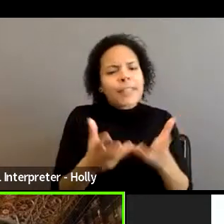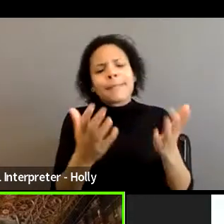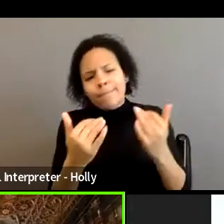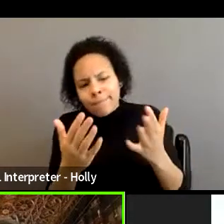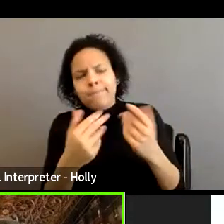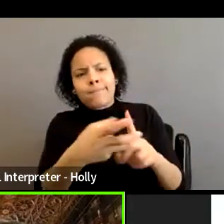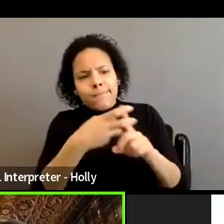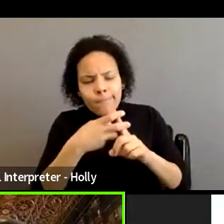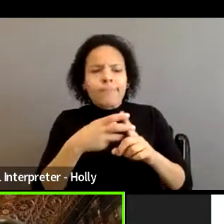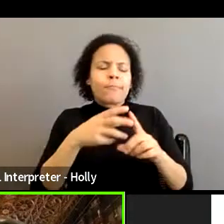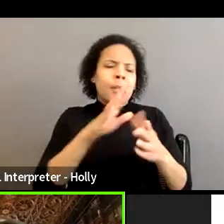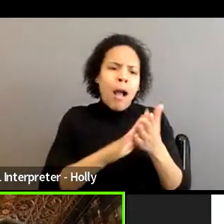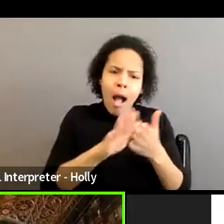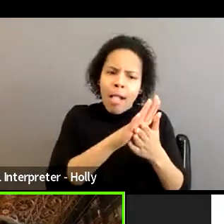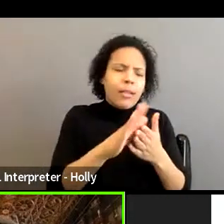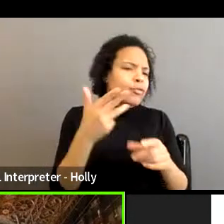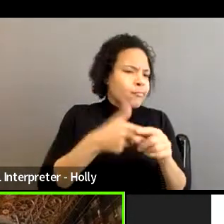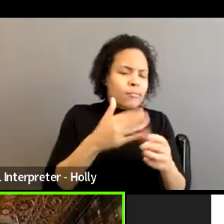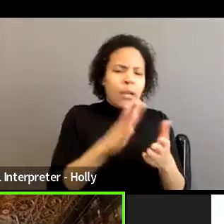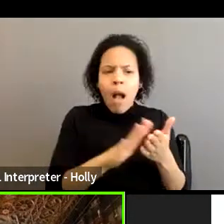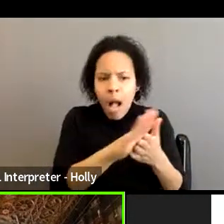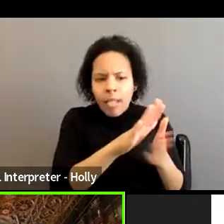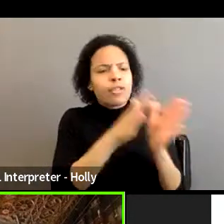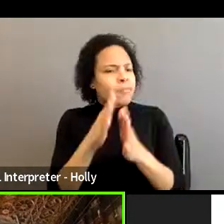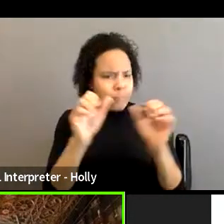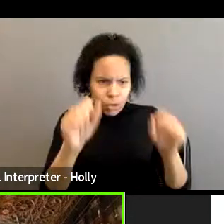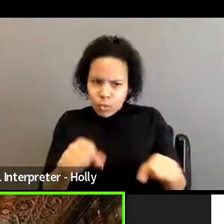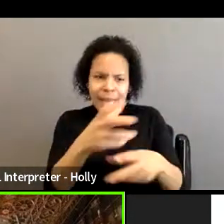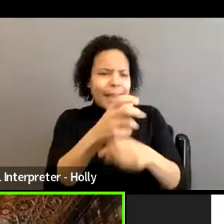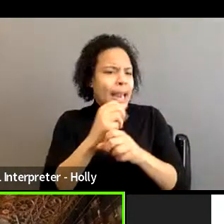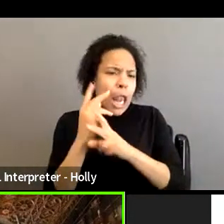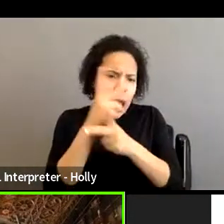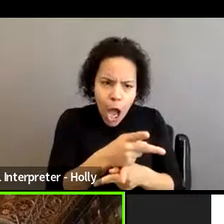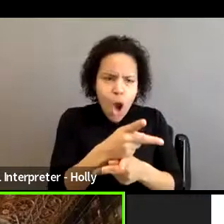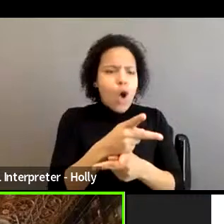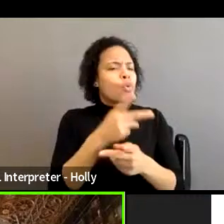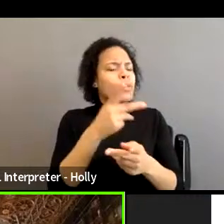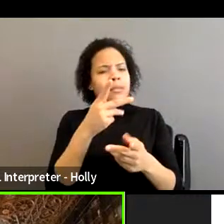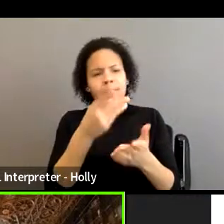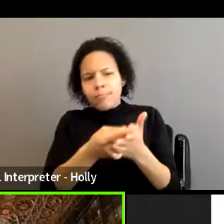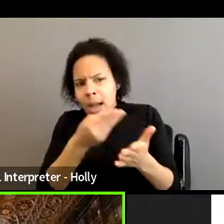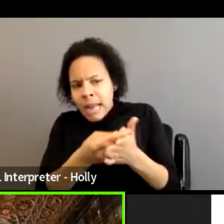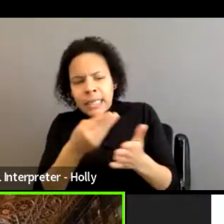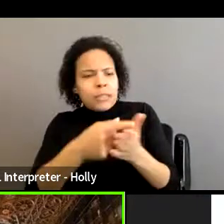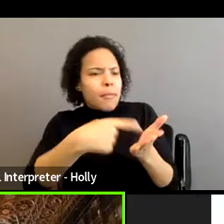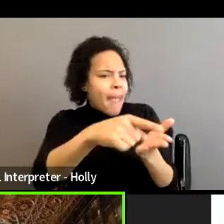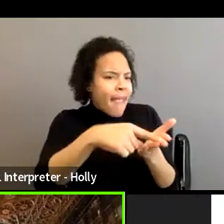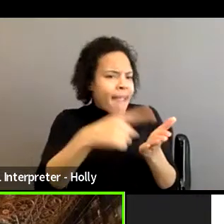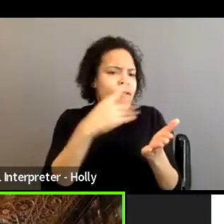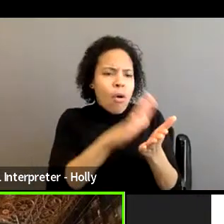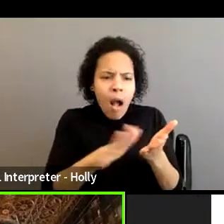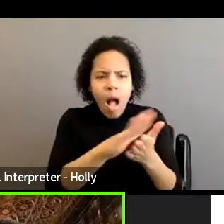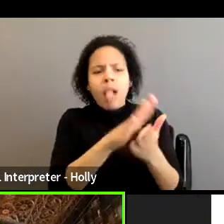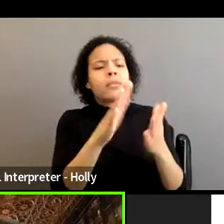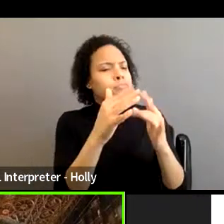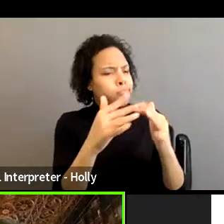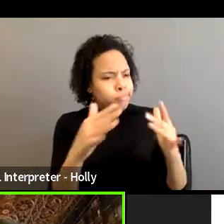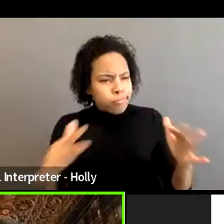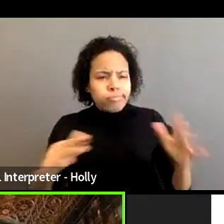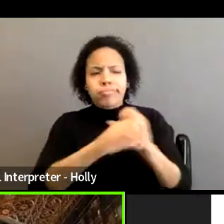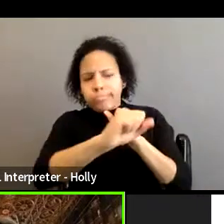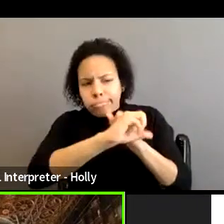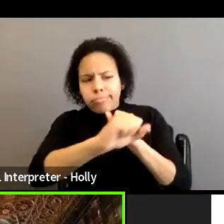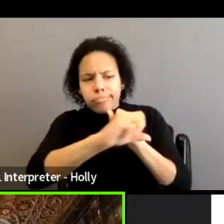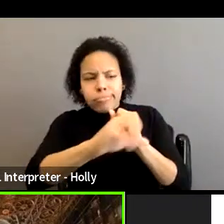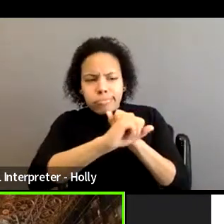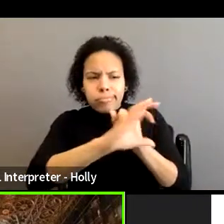States. We'll get them in, but whether or not they make it, that's not our problem. Our problem is getting them